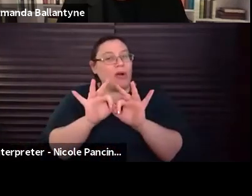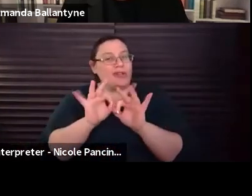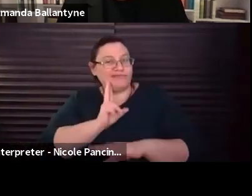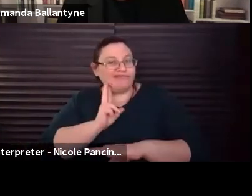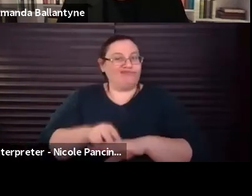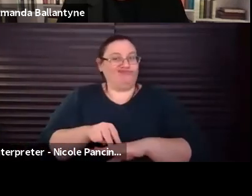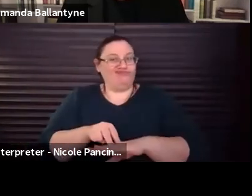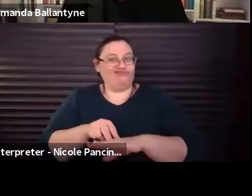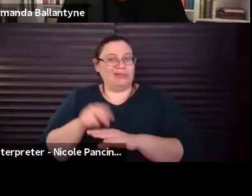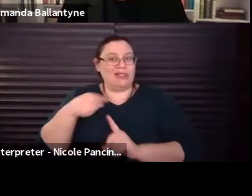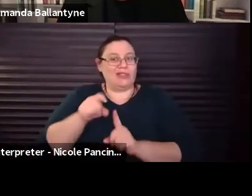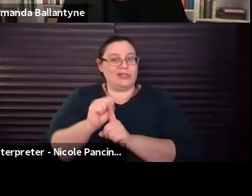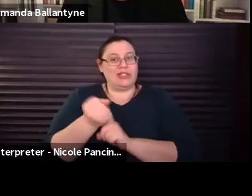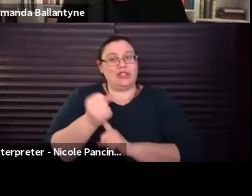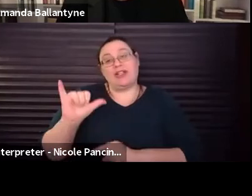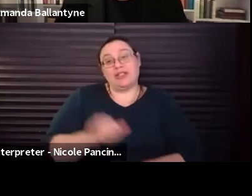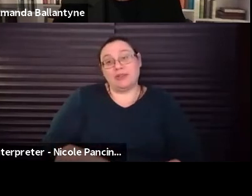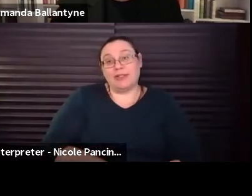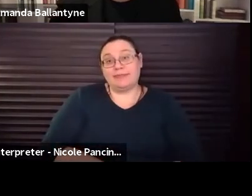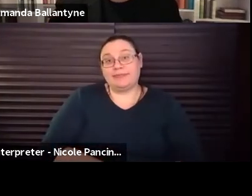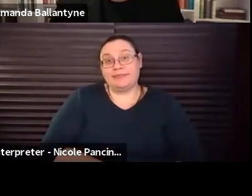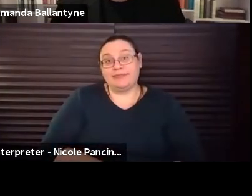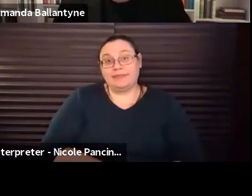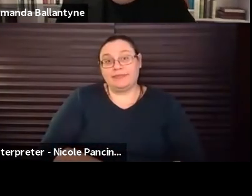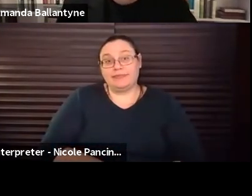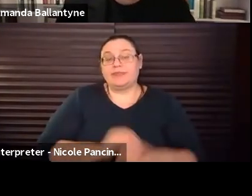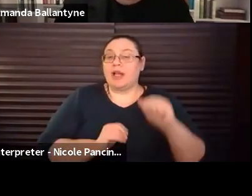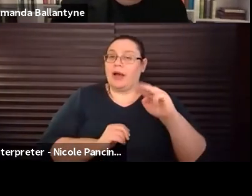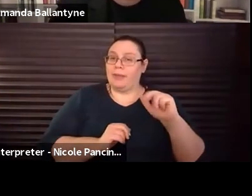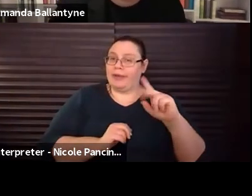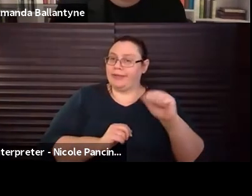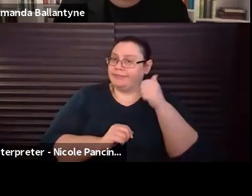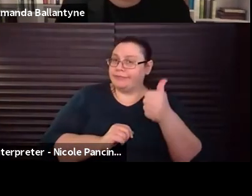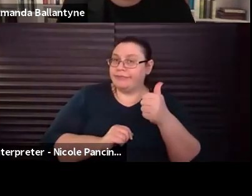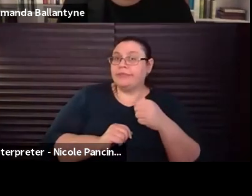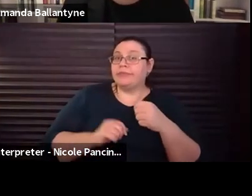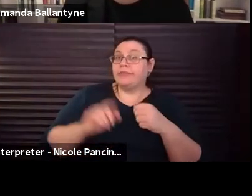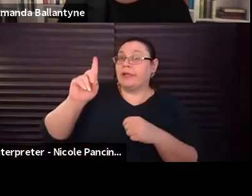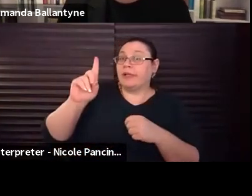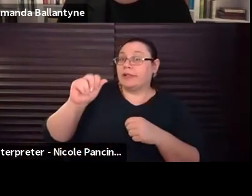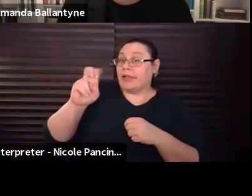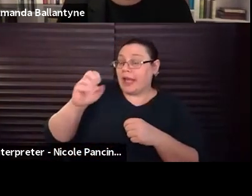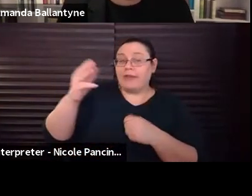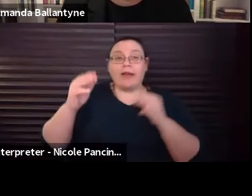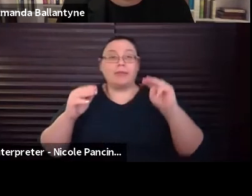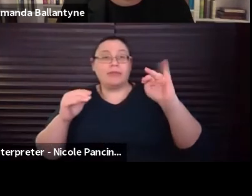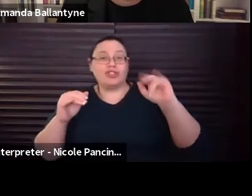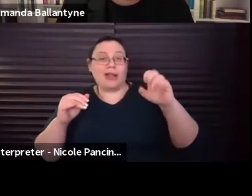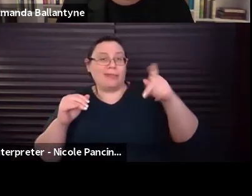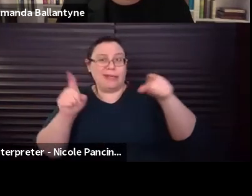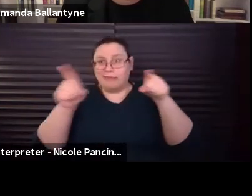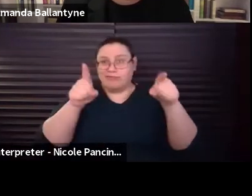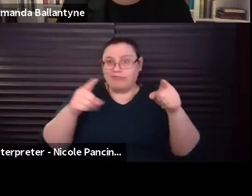some instances as well. Thanks. Dave and Michelle Penson, talk to us about the role of